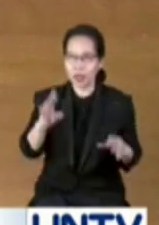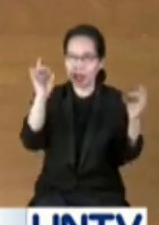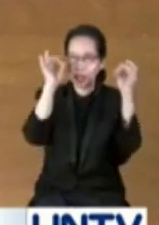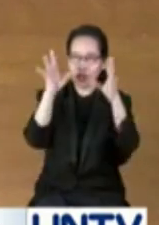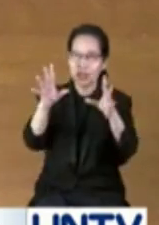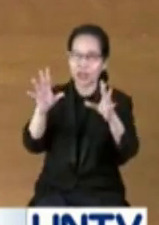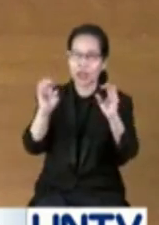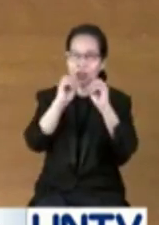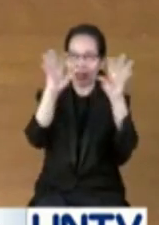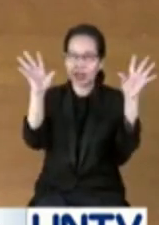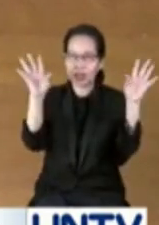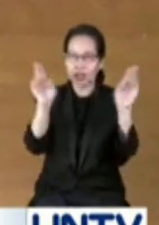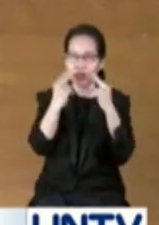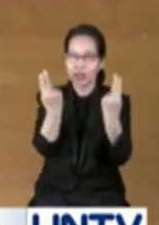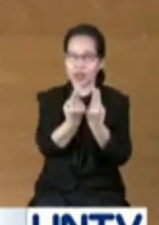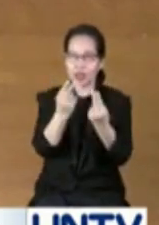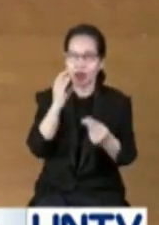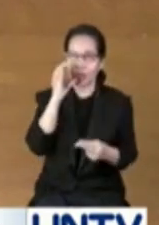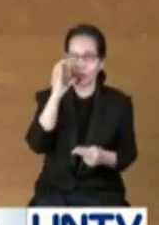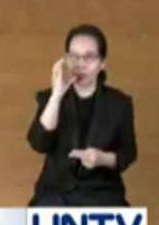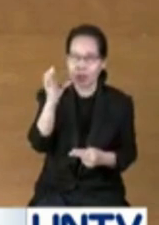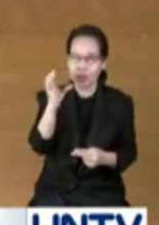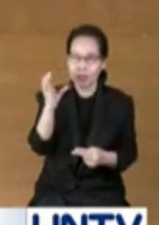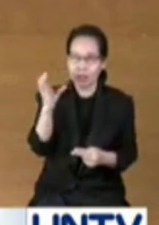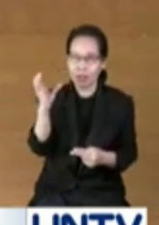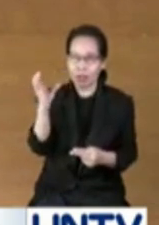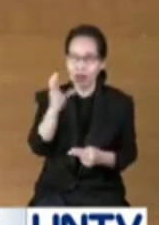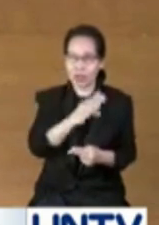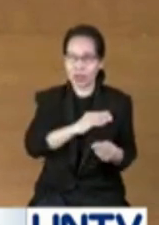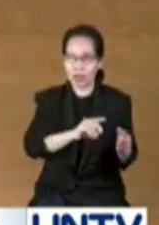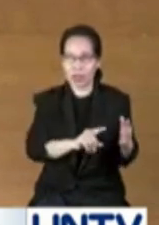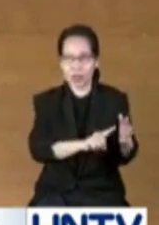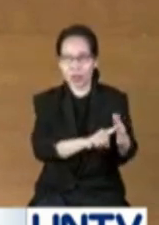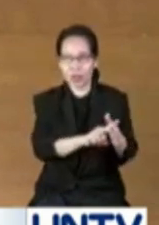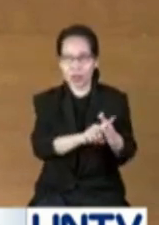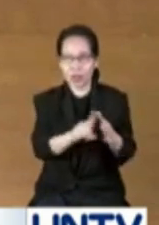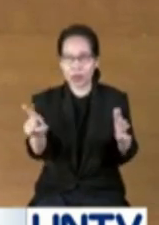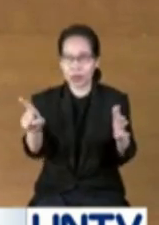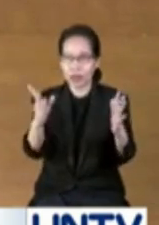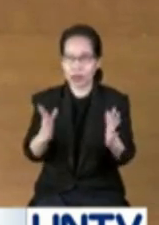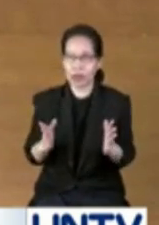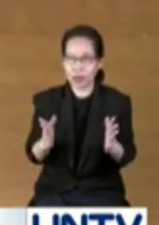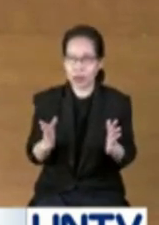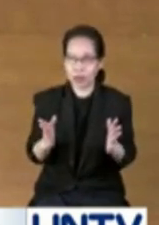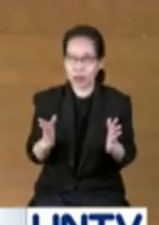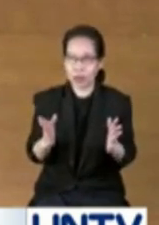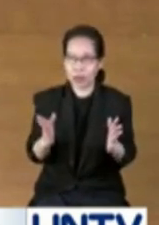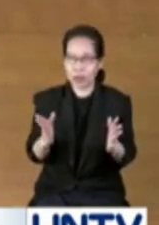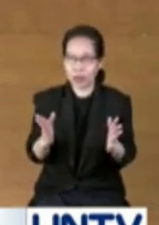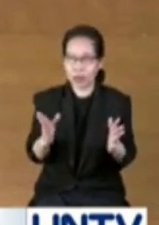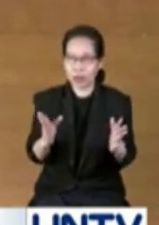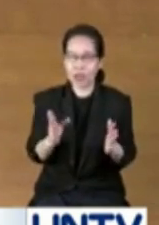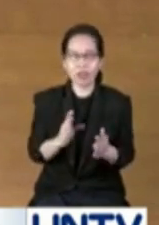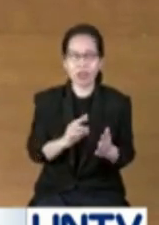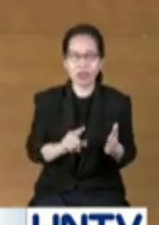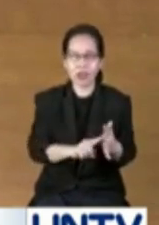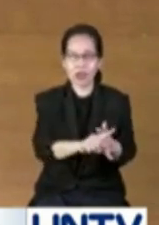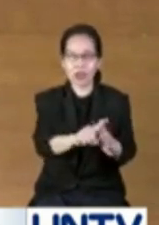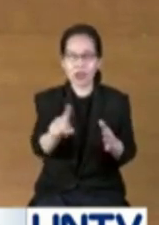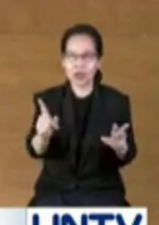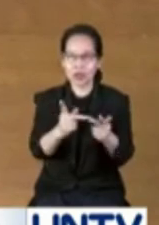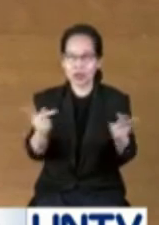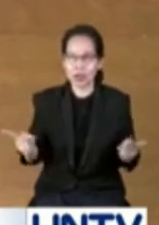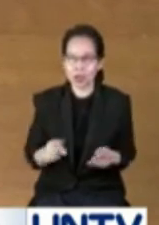of command. Our evacuation centers are being upgraded to withstand the greater forces of the new normal of extreme